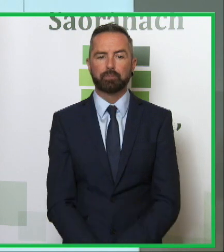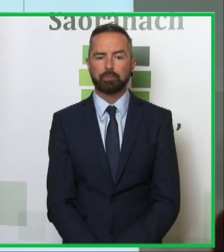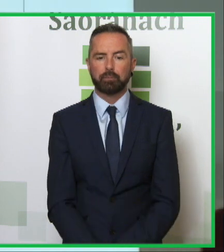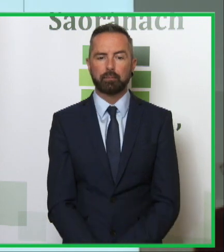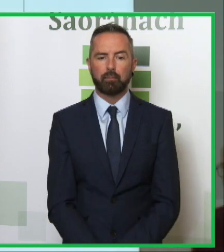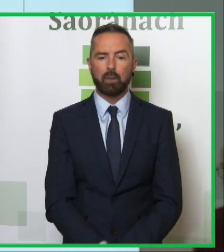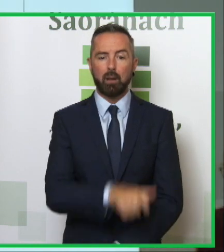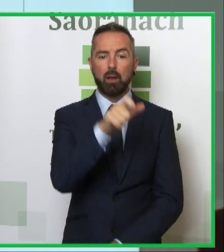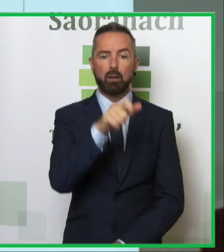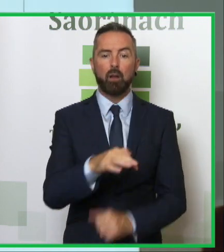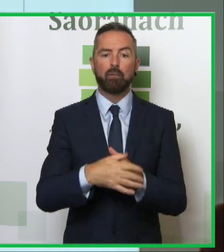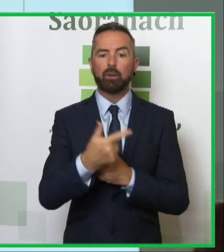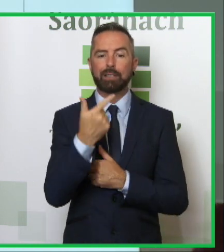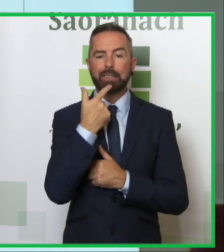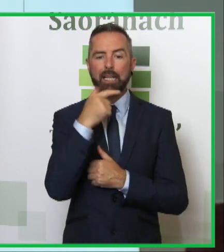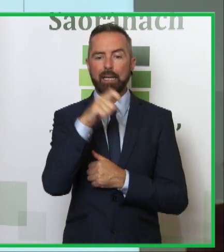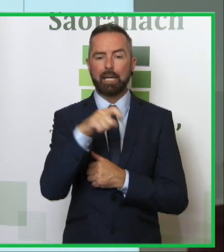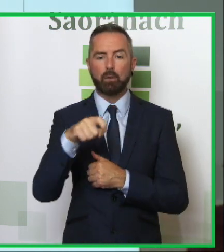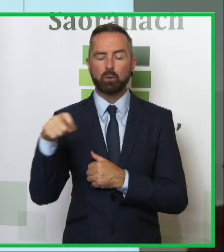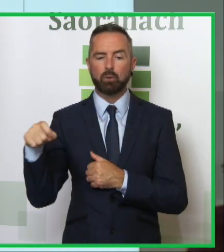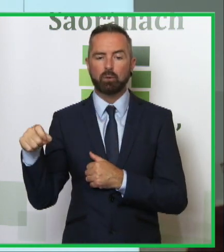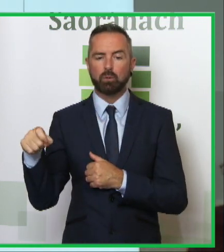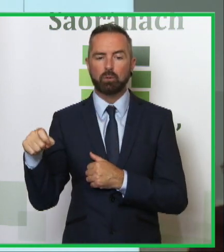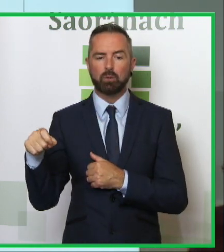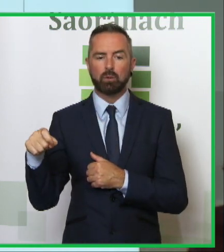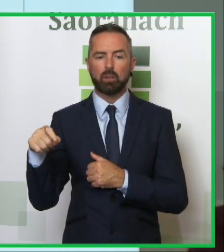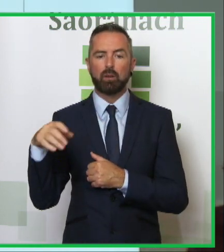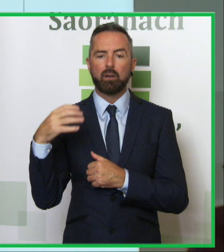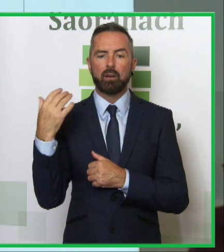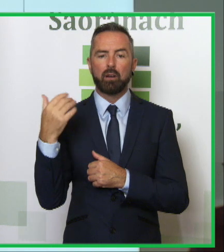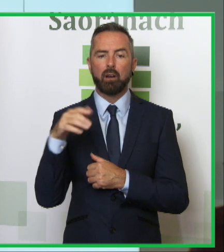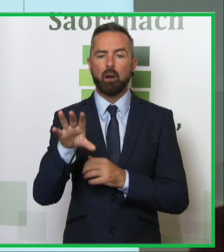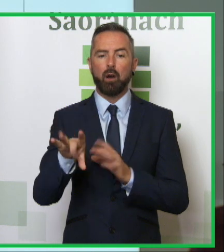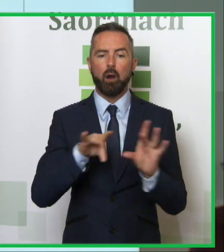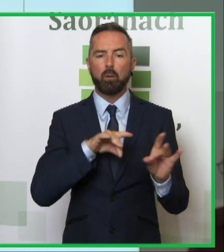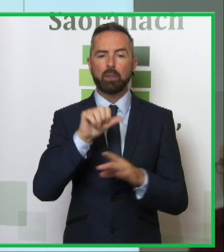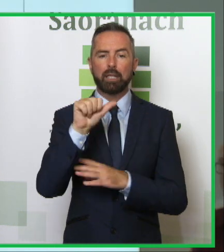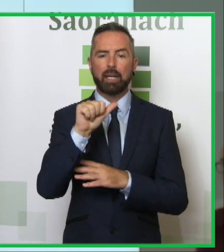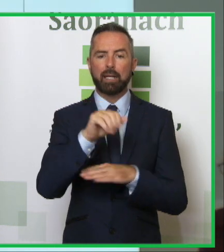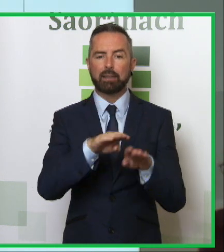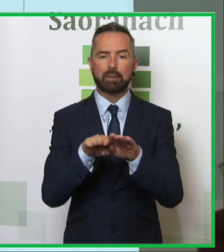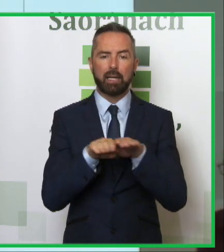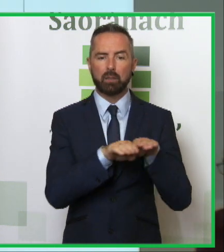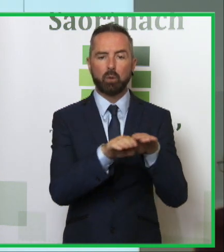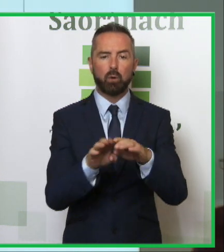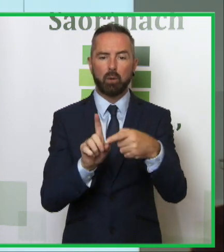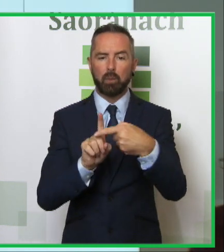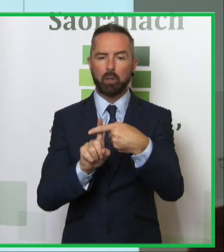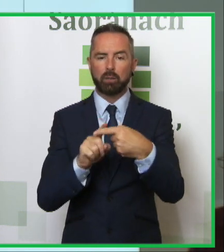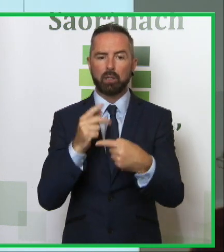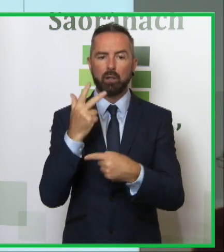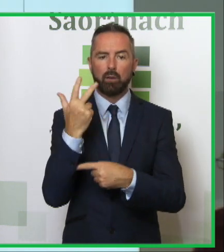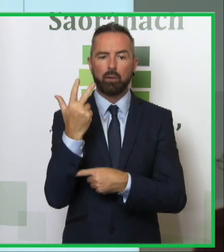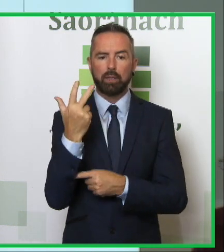column for second count, you'll see that on the second count, option A, status quo, received plus 3 votes, giving it